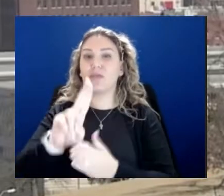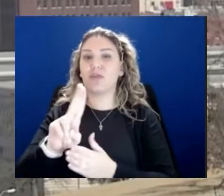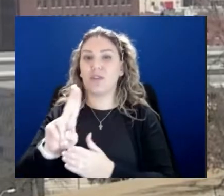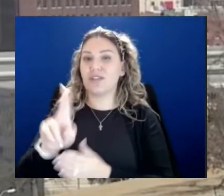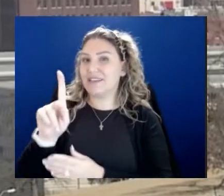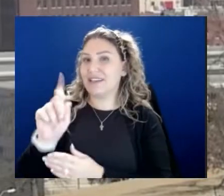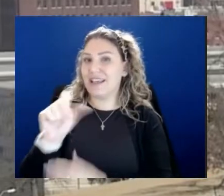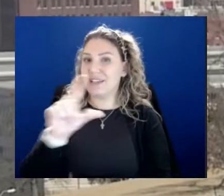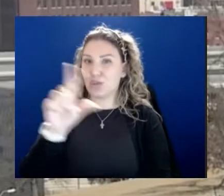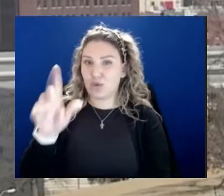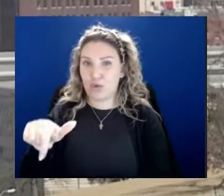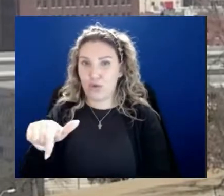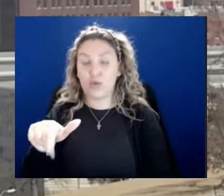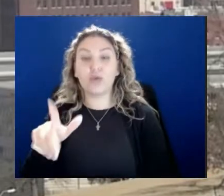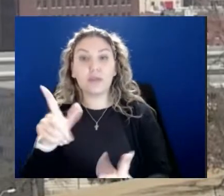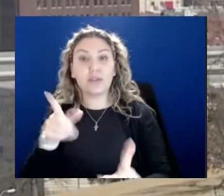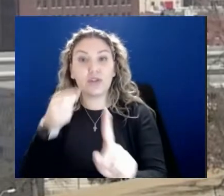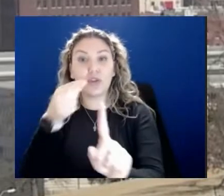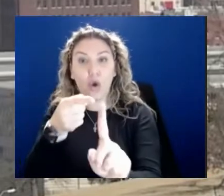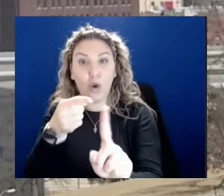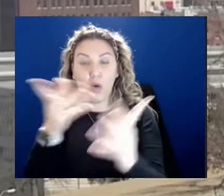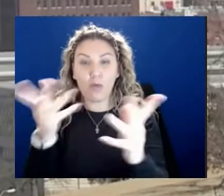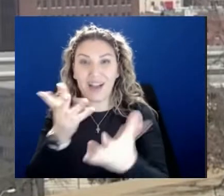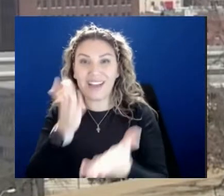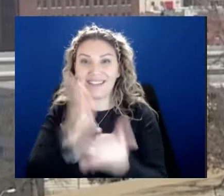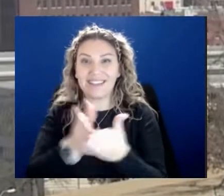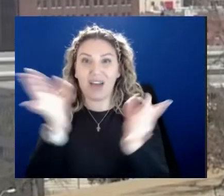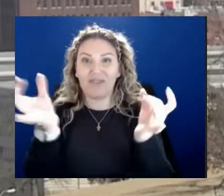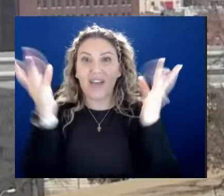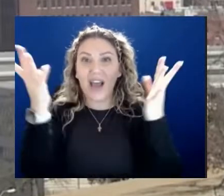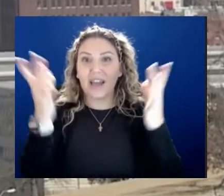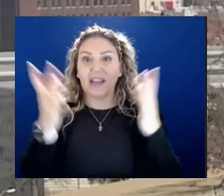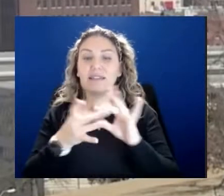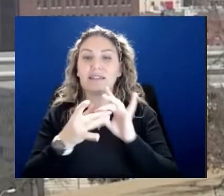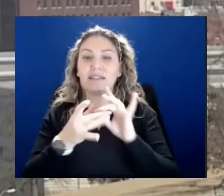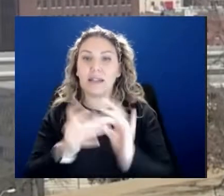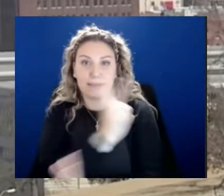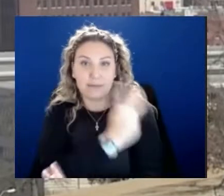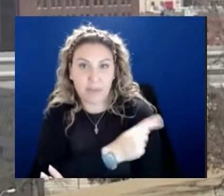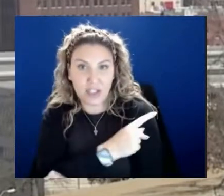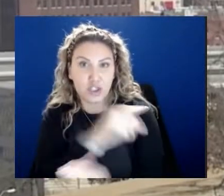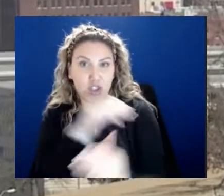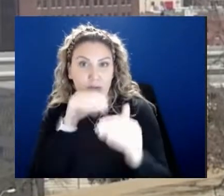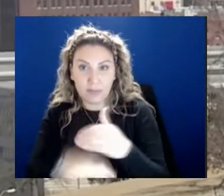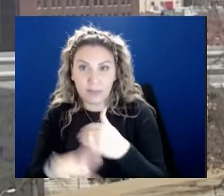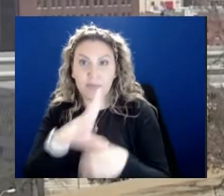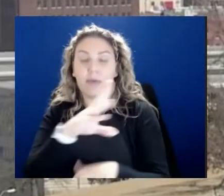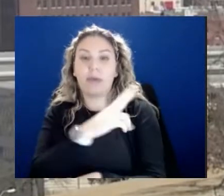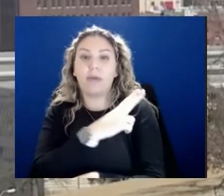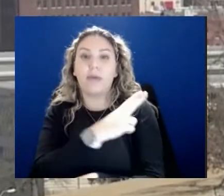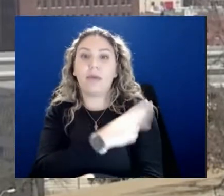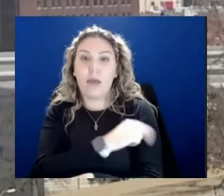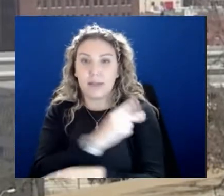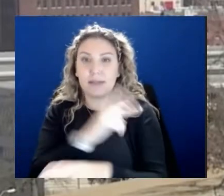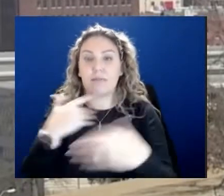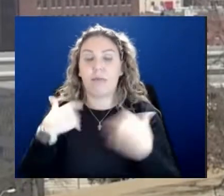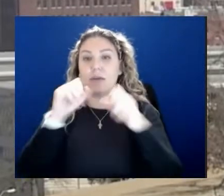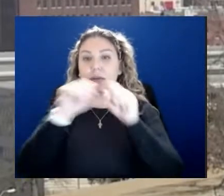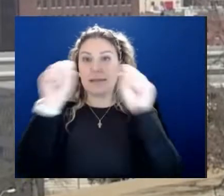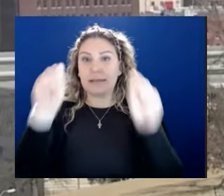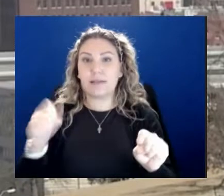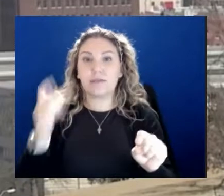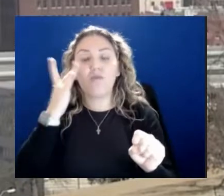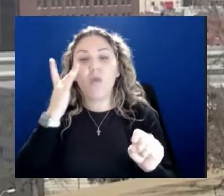the cycle of violence. It connects patients admitted to the health system because of a violent act with